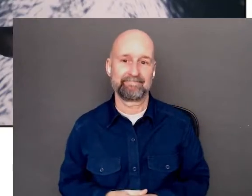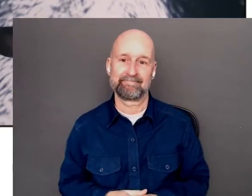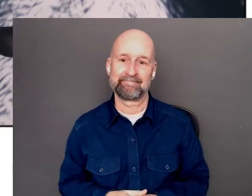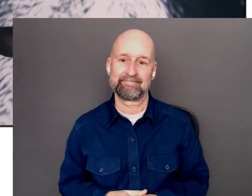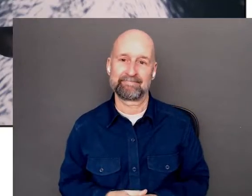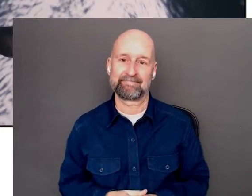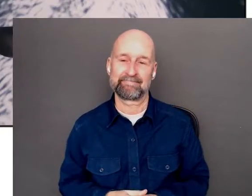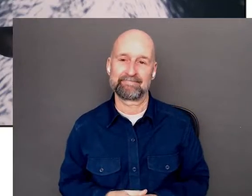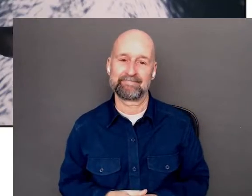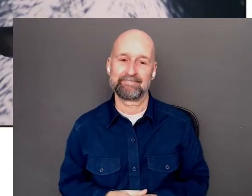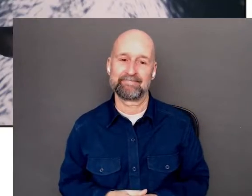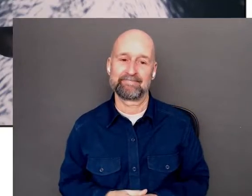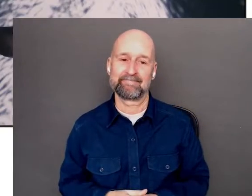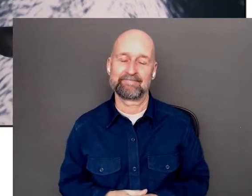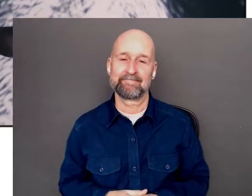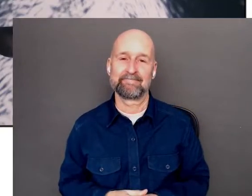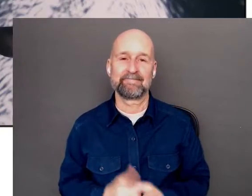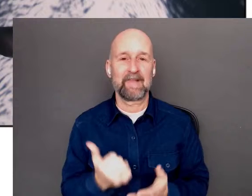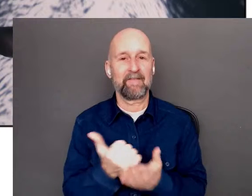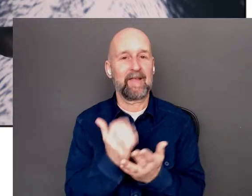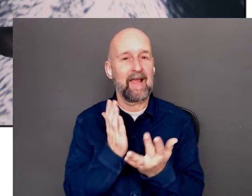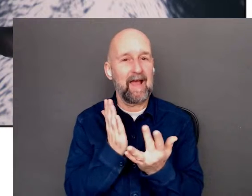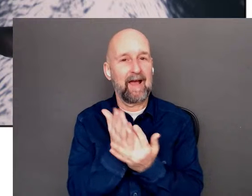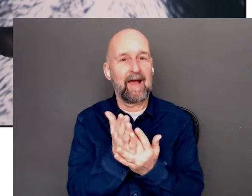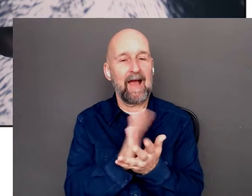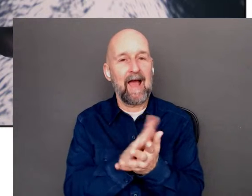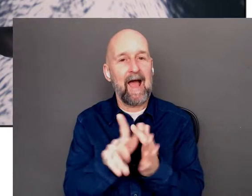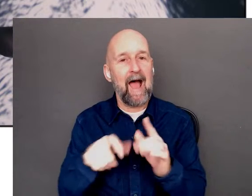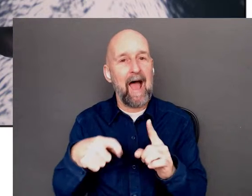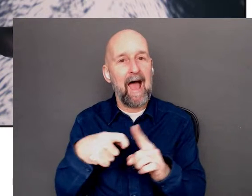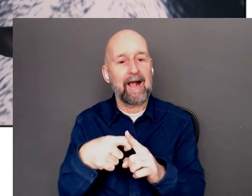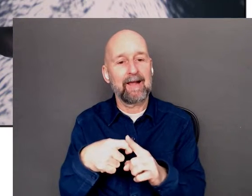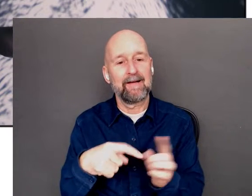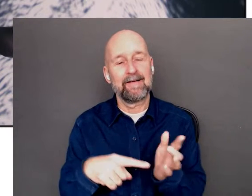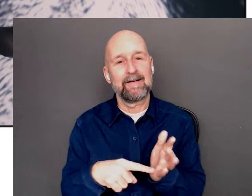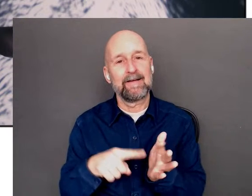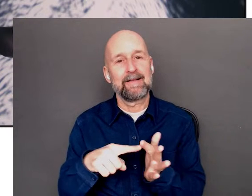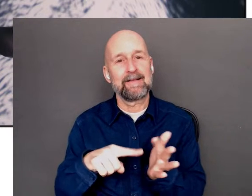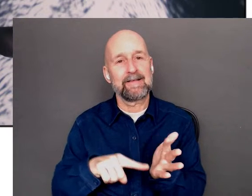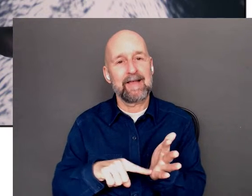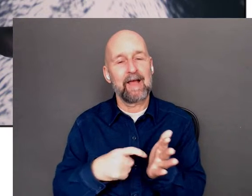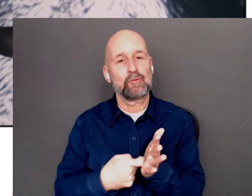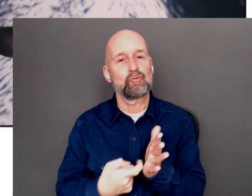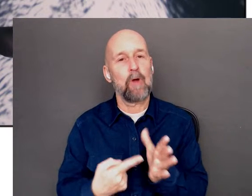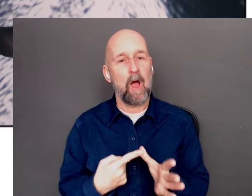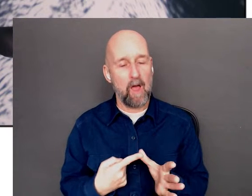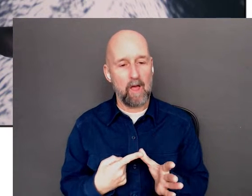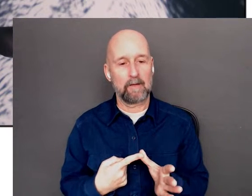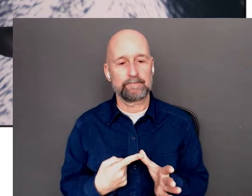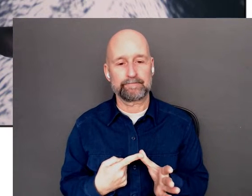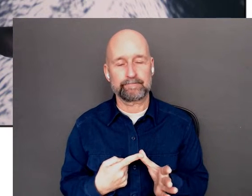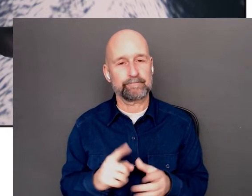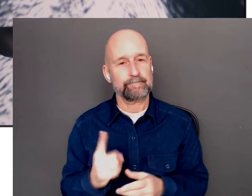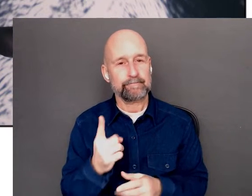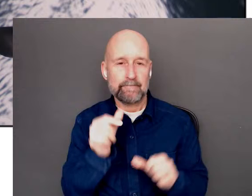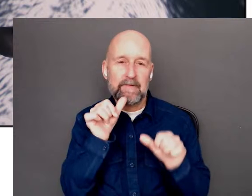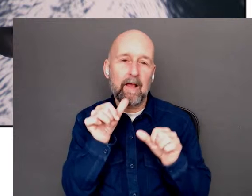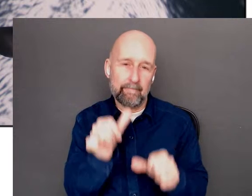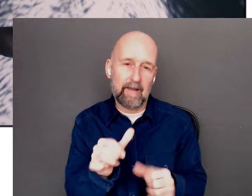So one great hack actually that we did is Tetra, and it's one of our favorite pieces